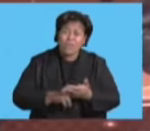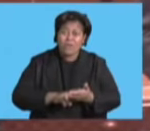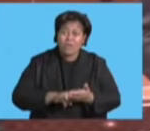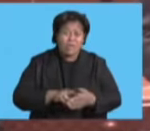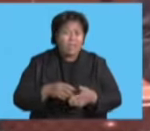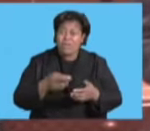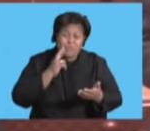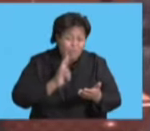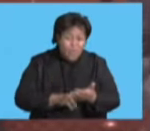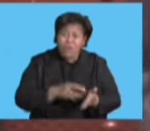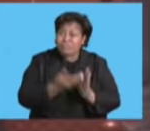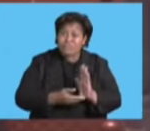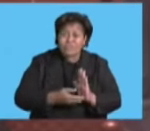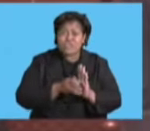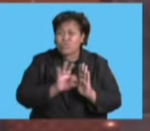all?